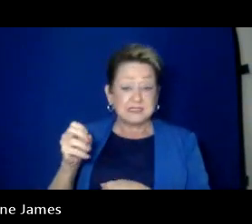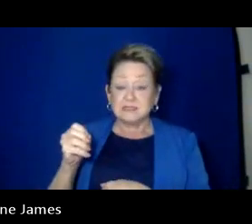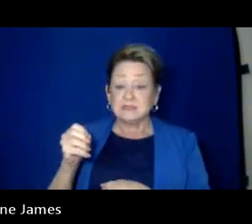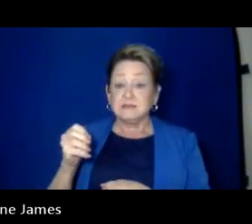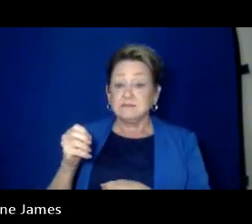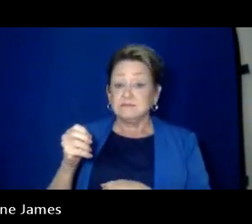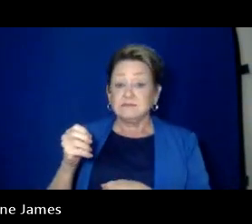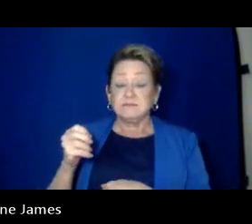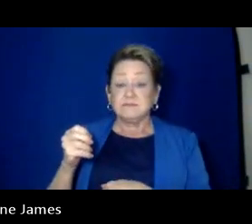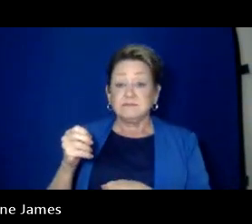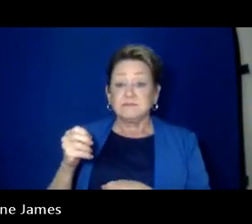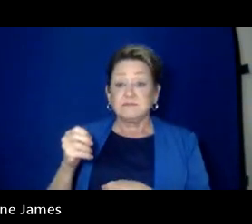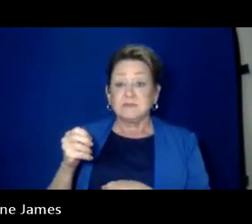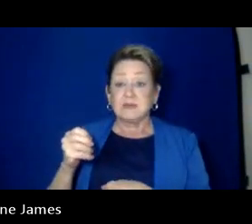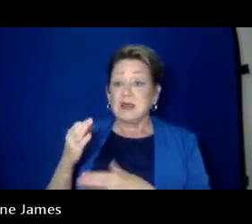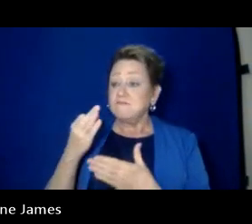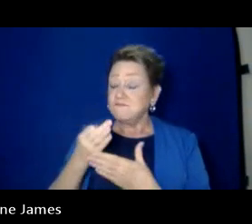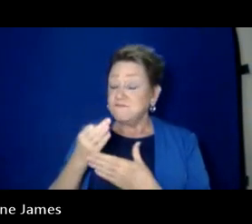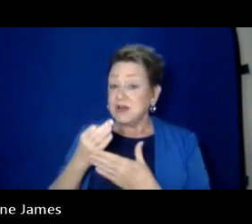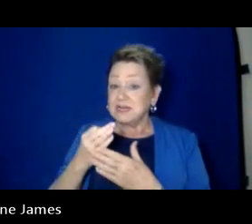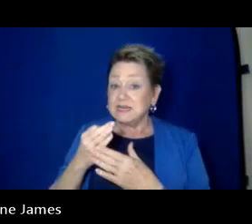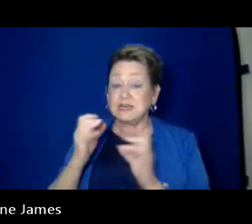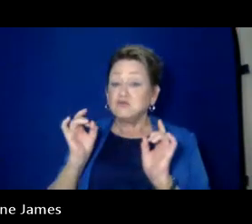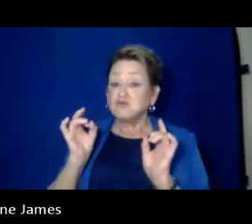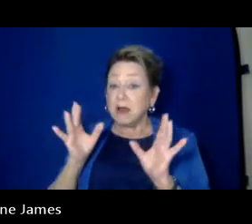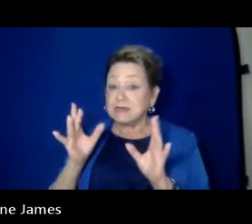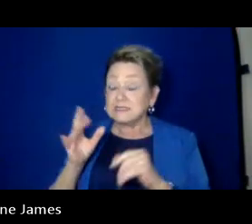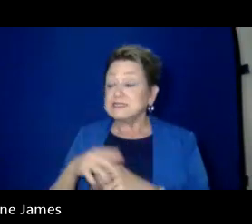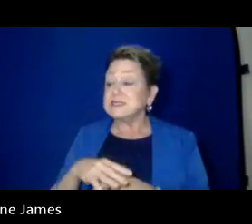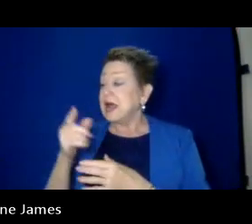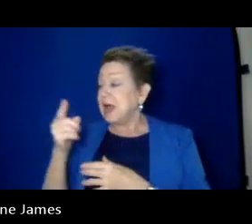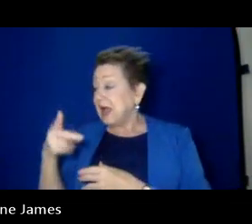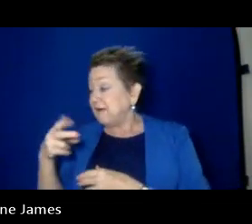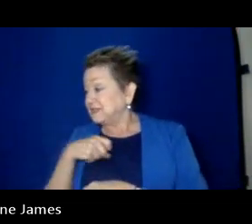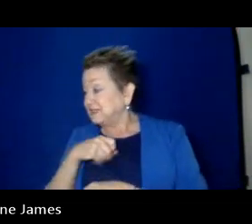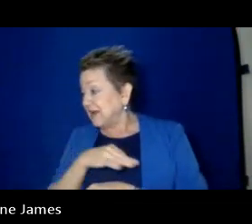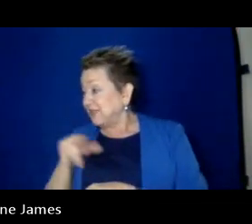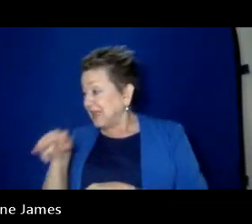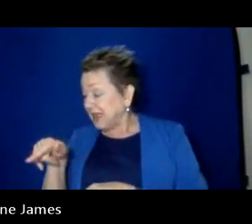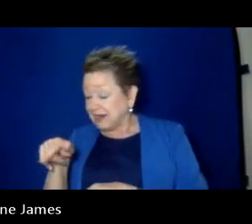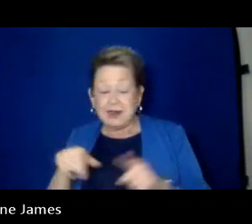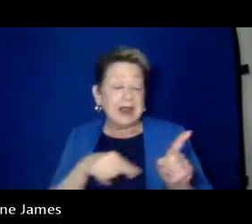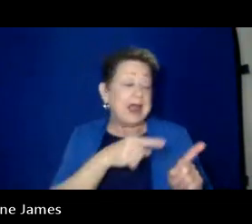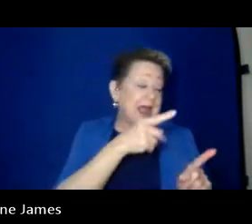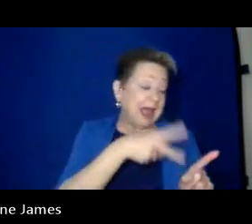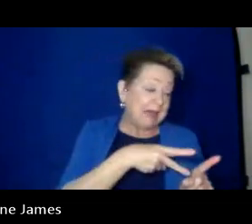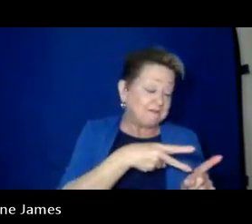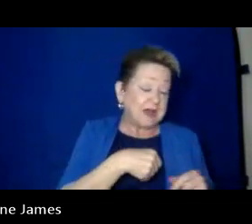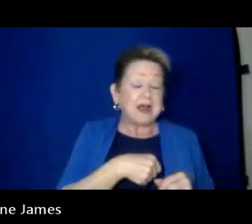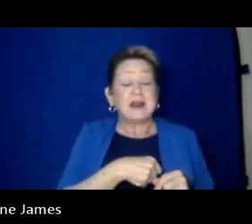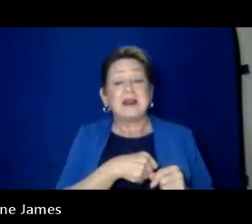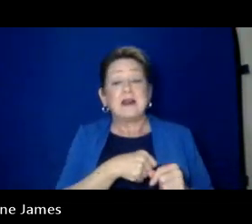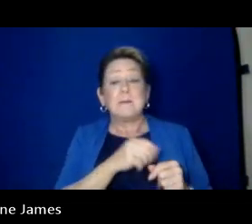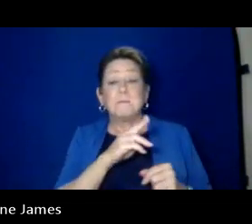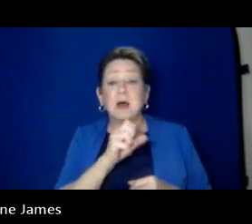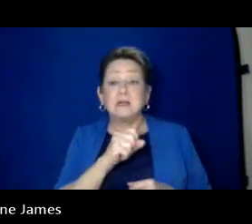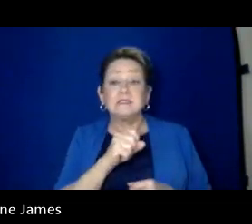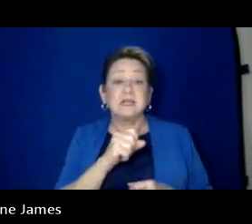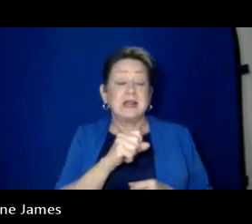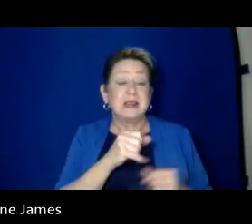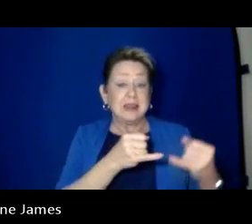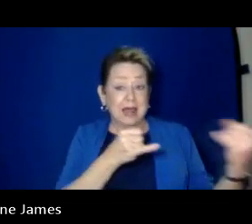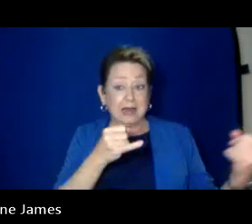on, funding crisis and half the planning staff working on the bus line redesign. So we had like a really happy group that was growing stuff and a group that's like,